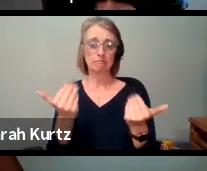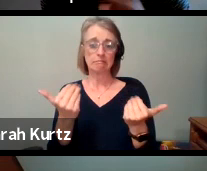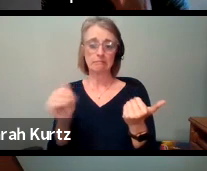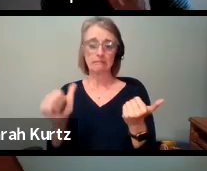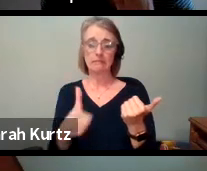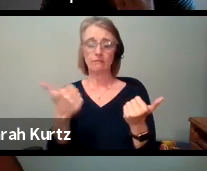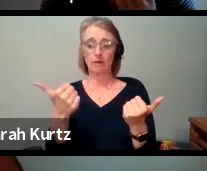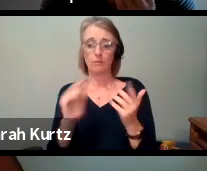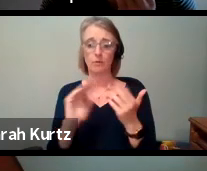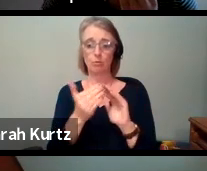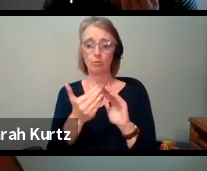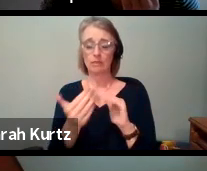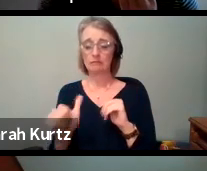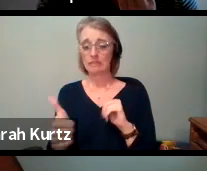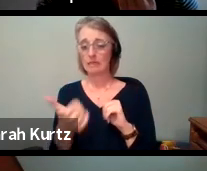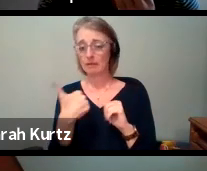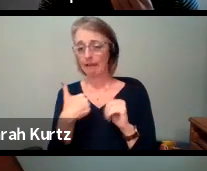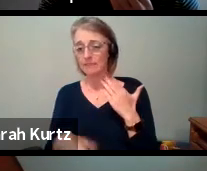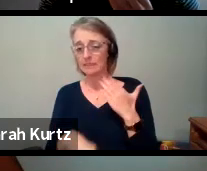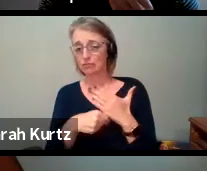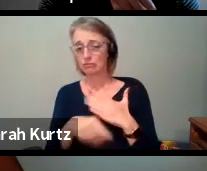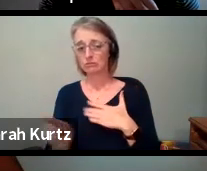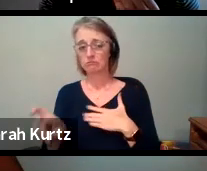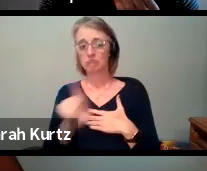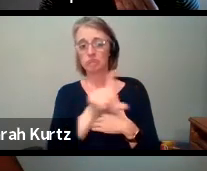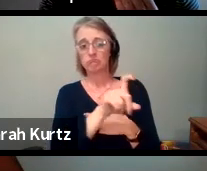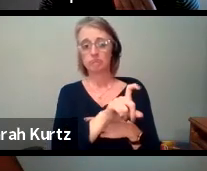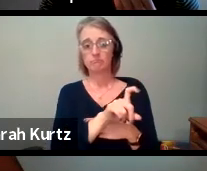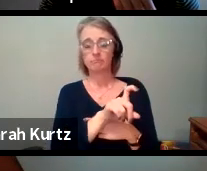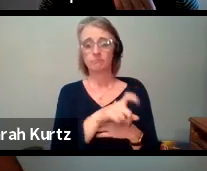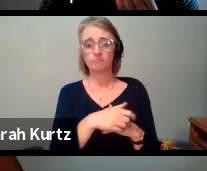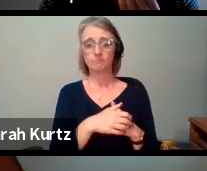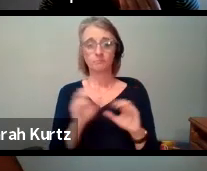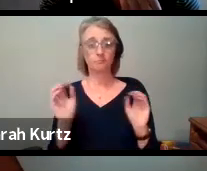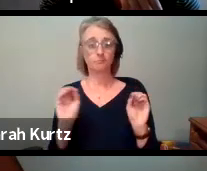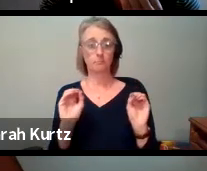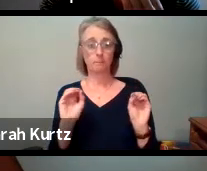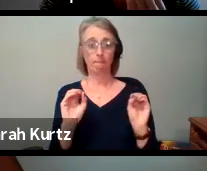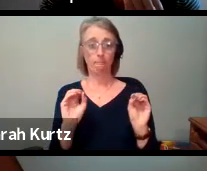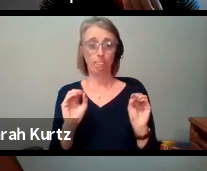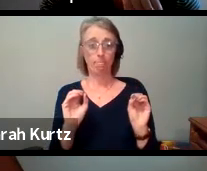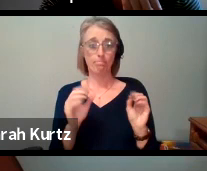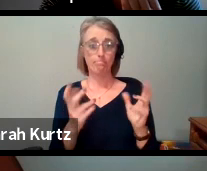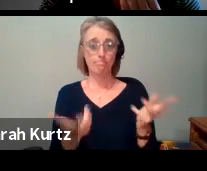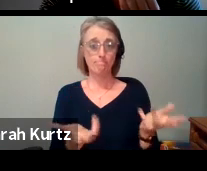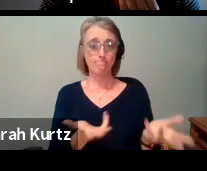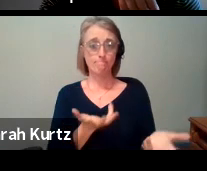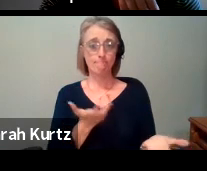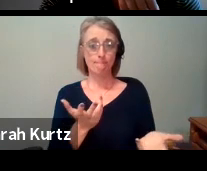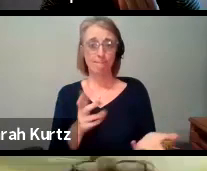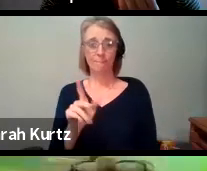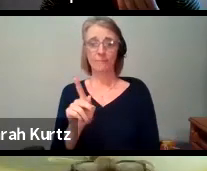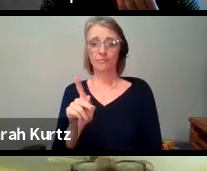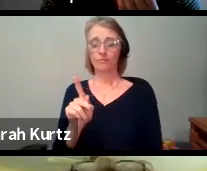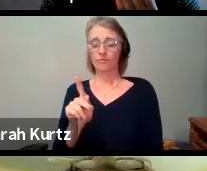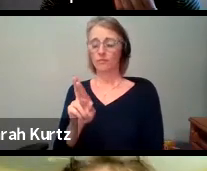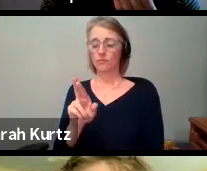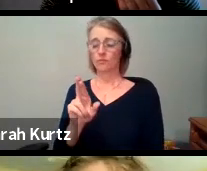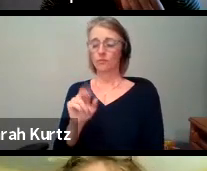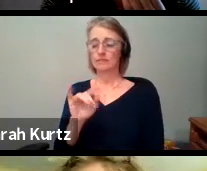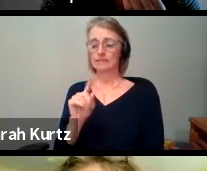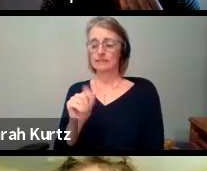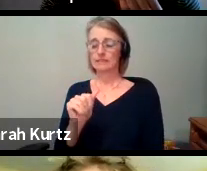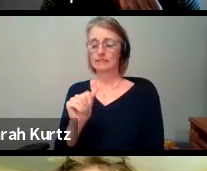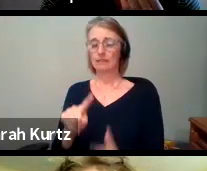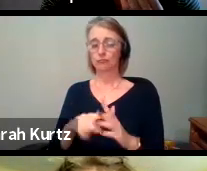from our community. And if there are none, Christina, you can take us into ideas about more of the